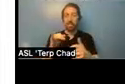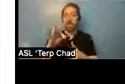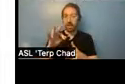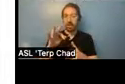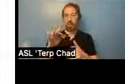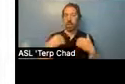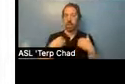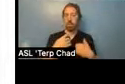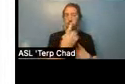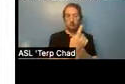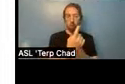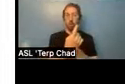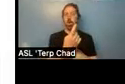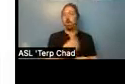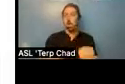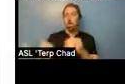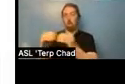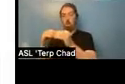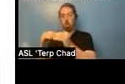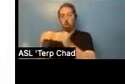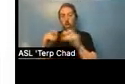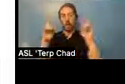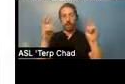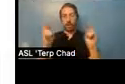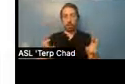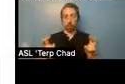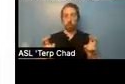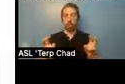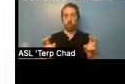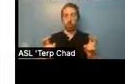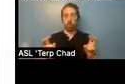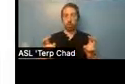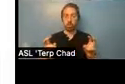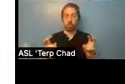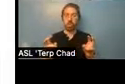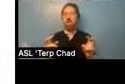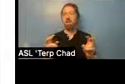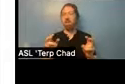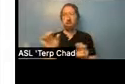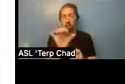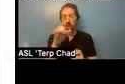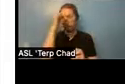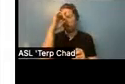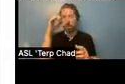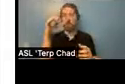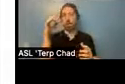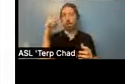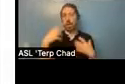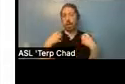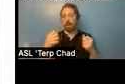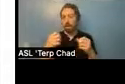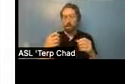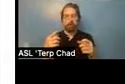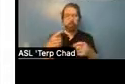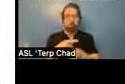or maintain that housing. For example, addiction, disability, mental health conditions, et cetera. That contrasts with